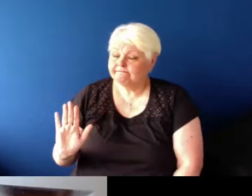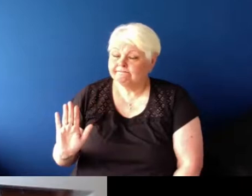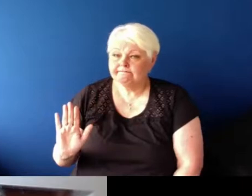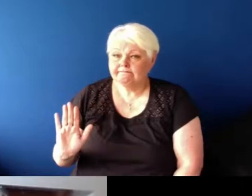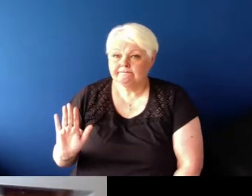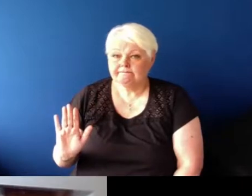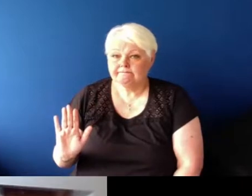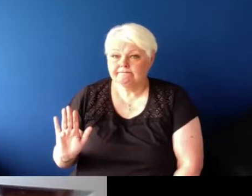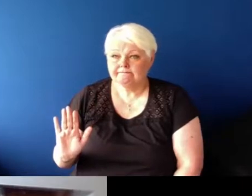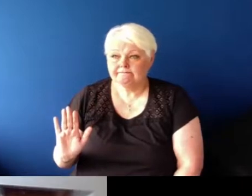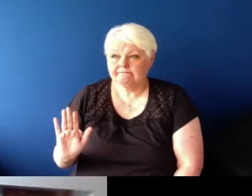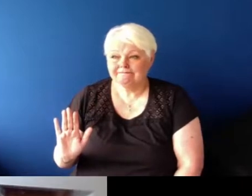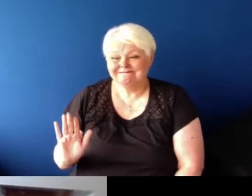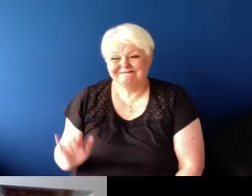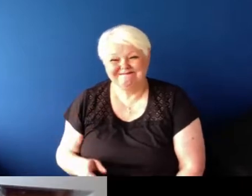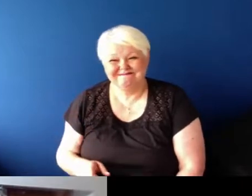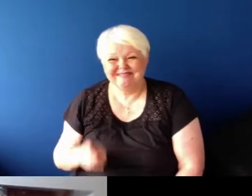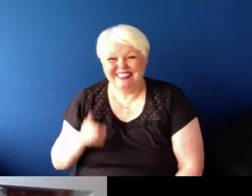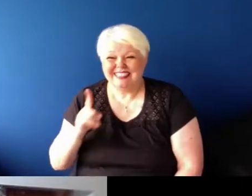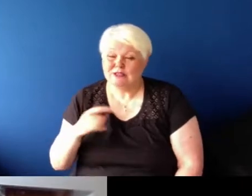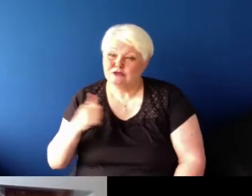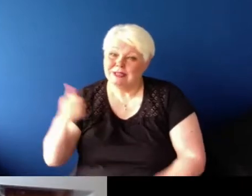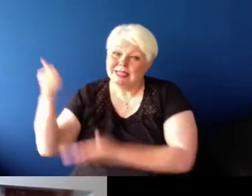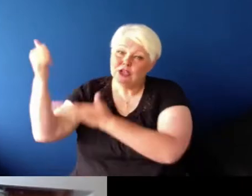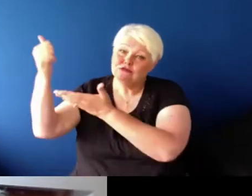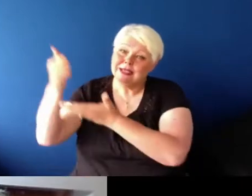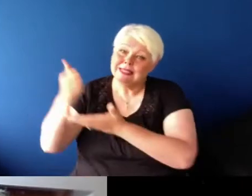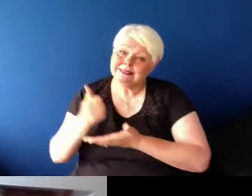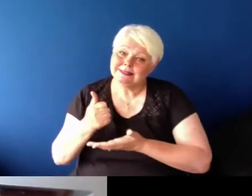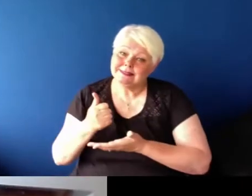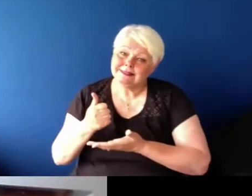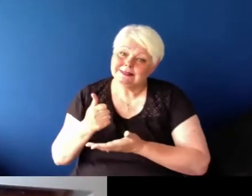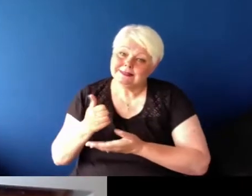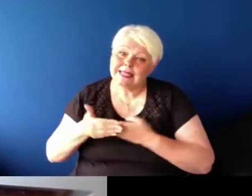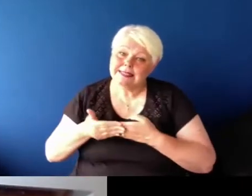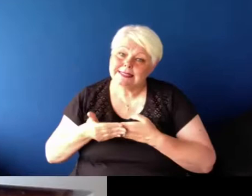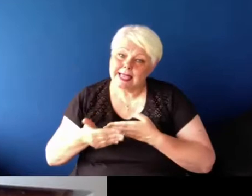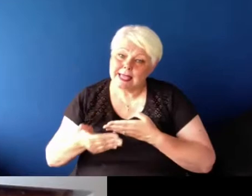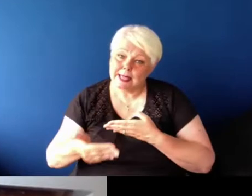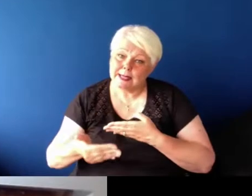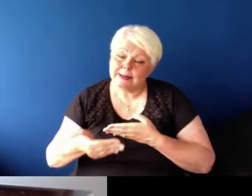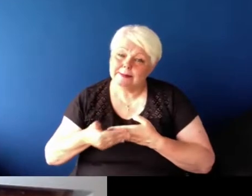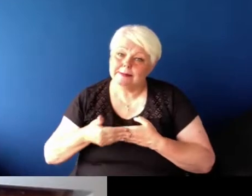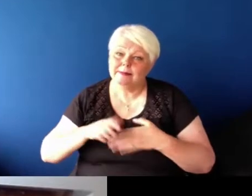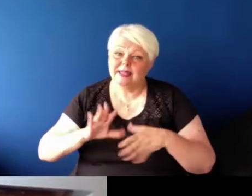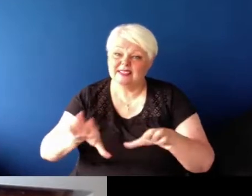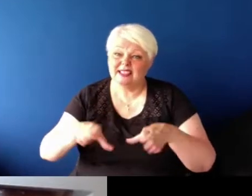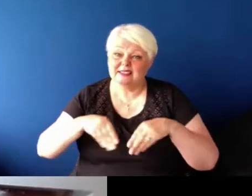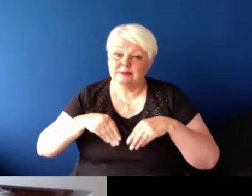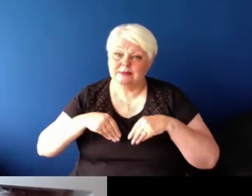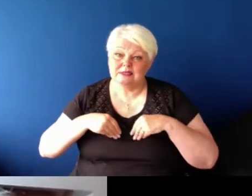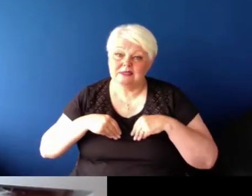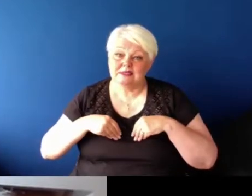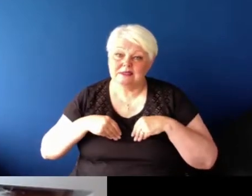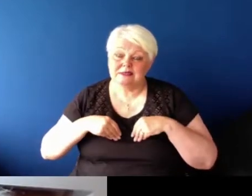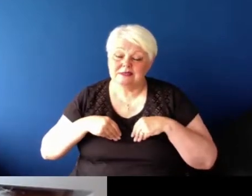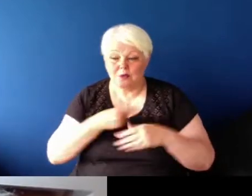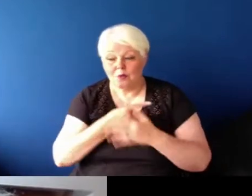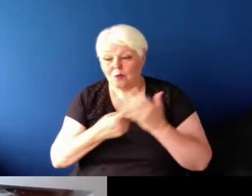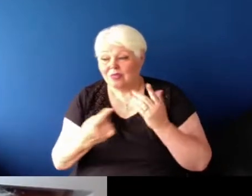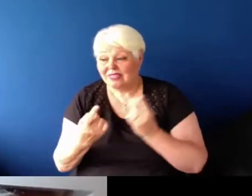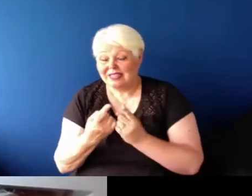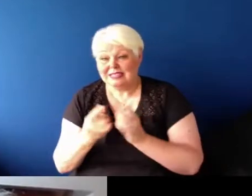And that's about grace and time and acceptance and all the stuff that Jesus tried